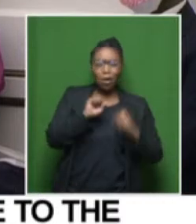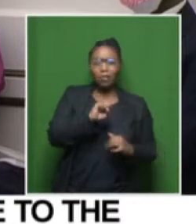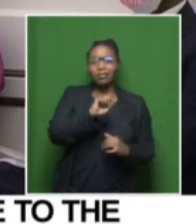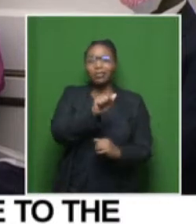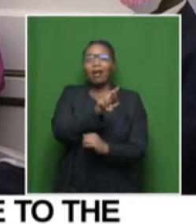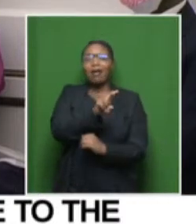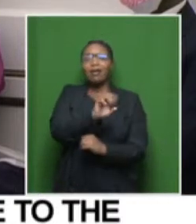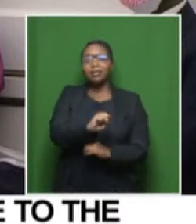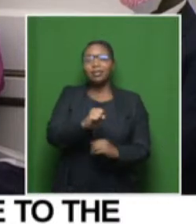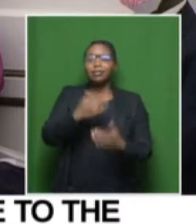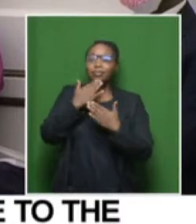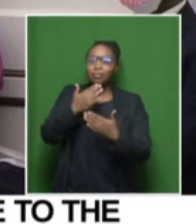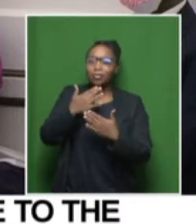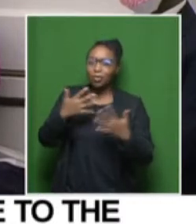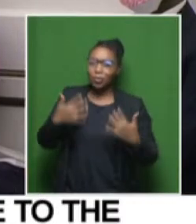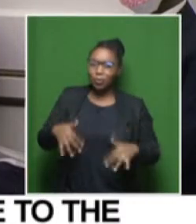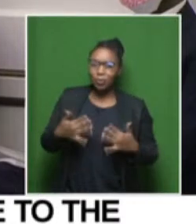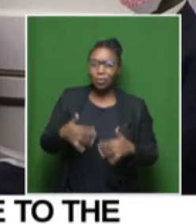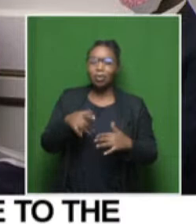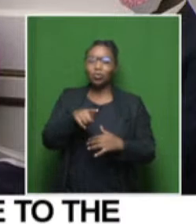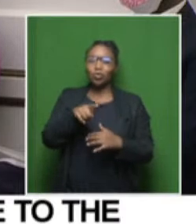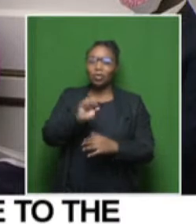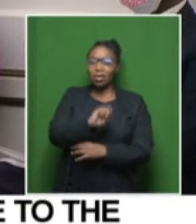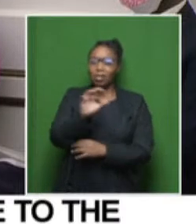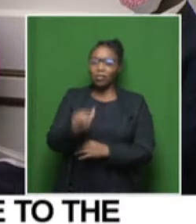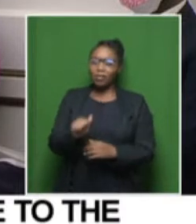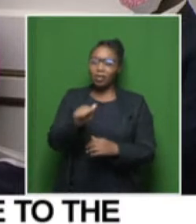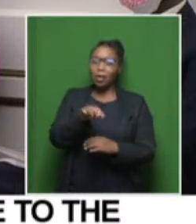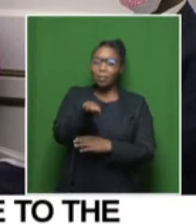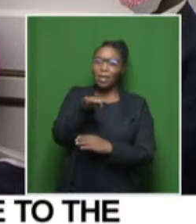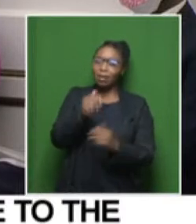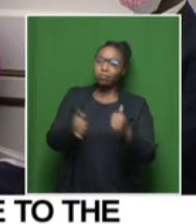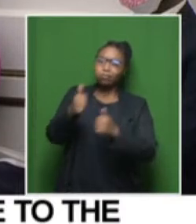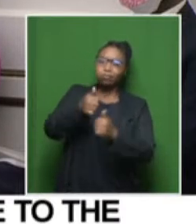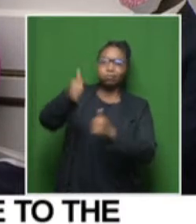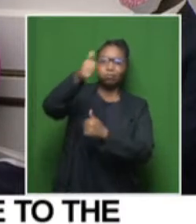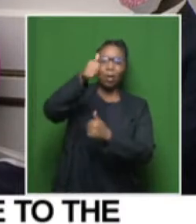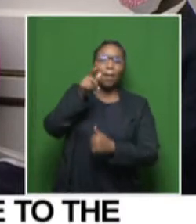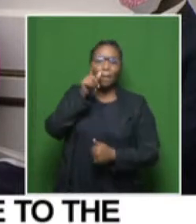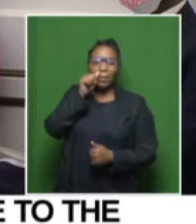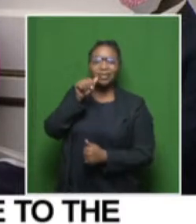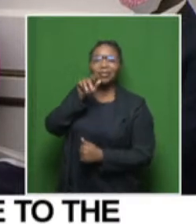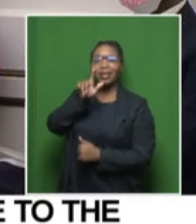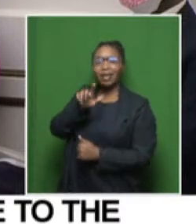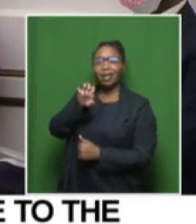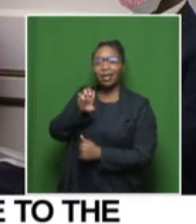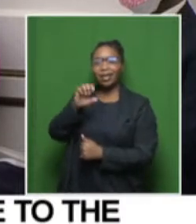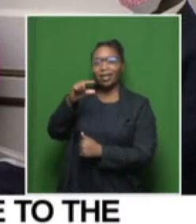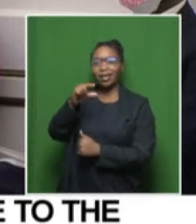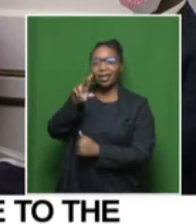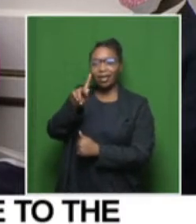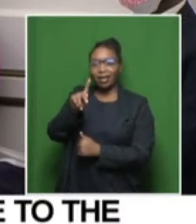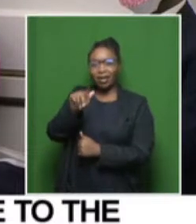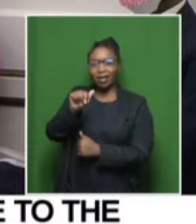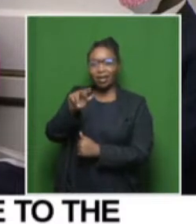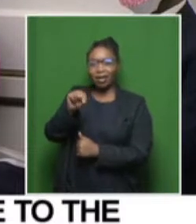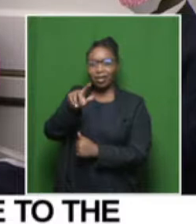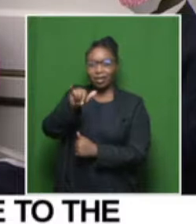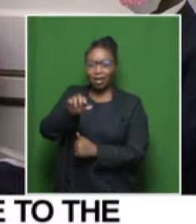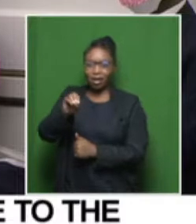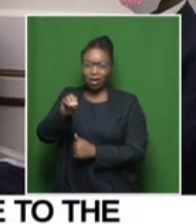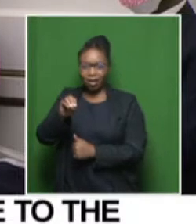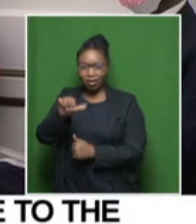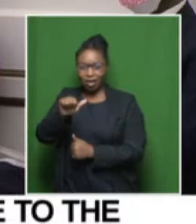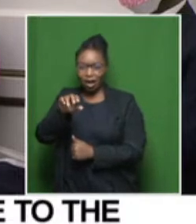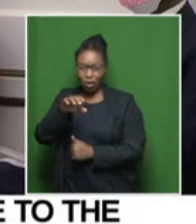to the Governor of the South African Reserve Bank, Mr. Leshisa Kganyago, and staff of the bank. Let me